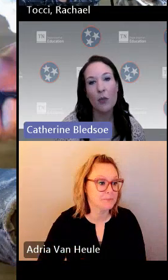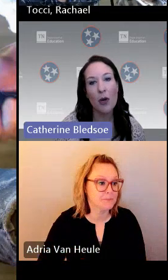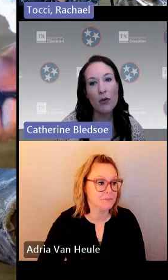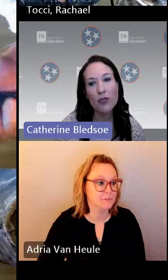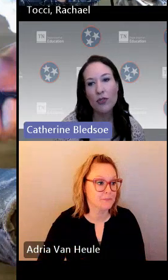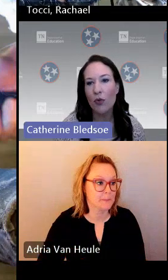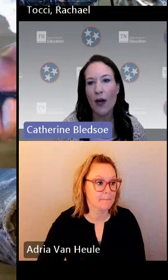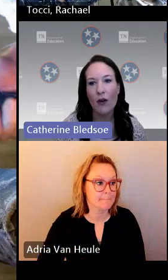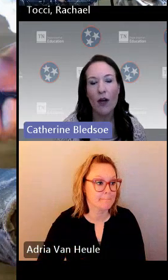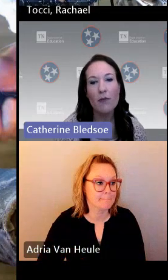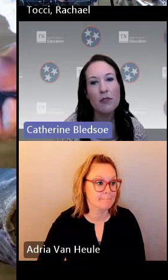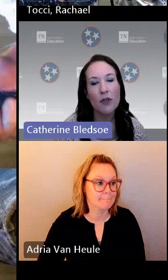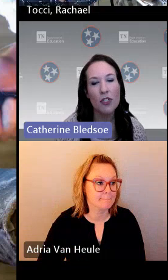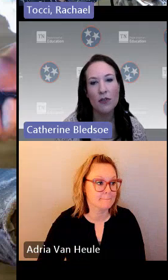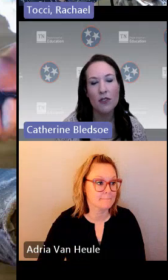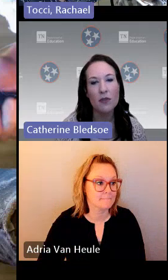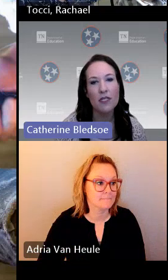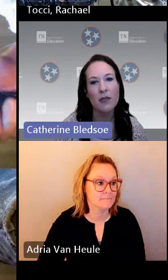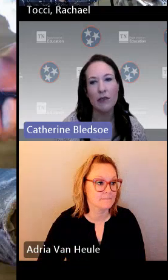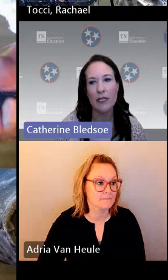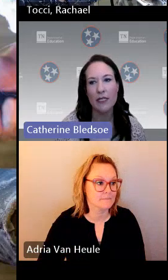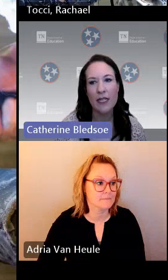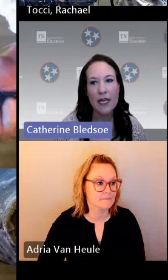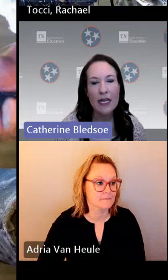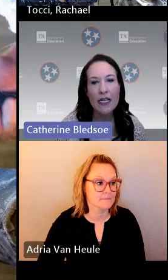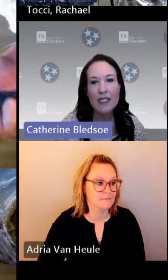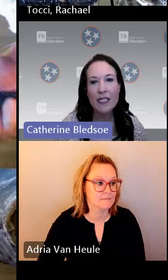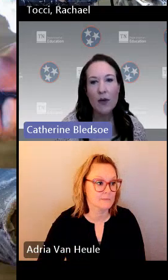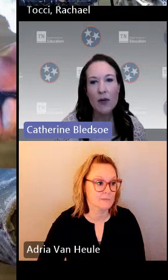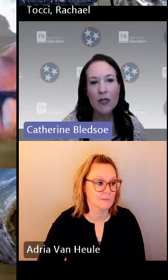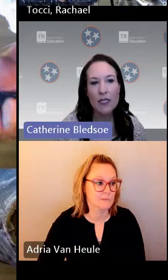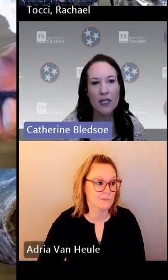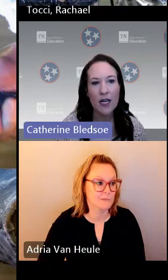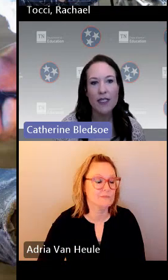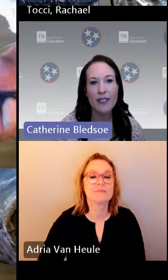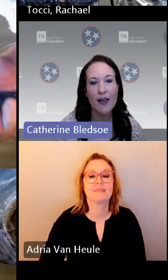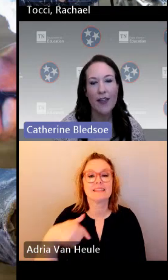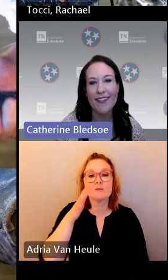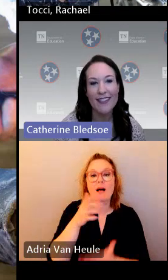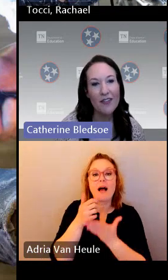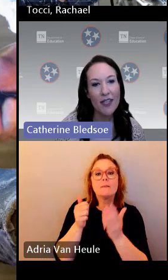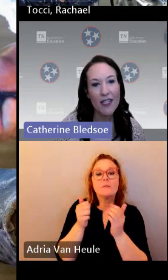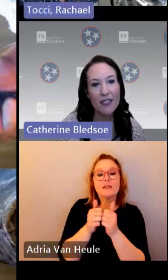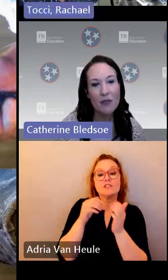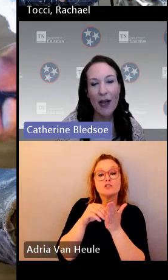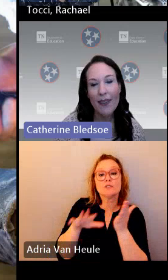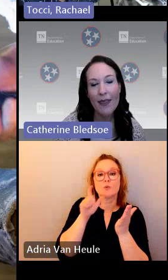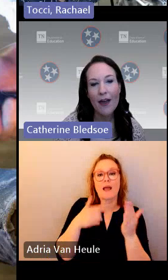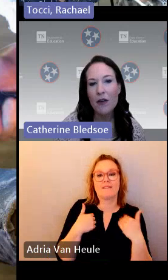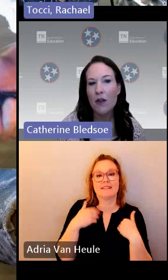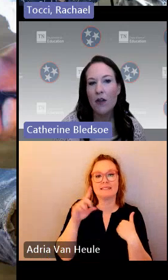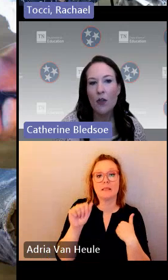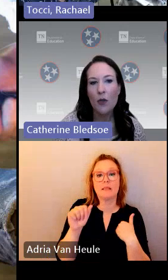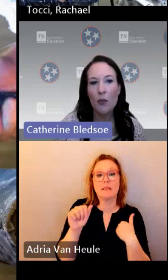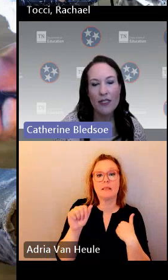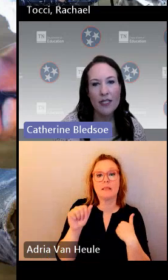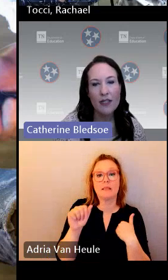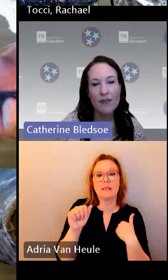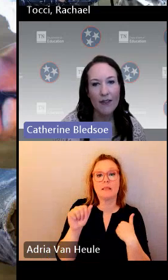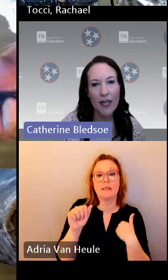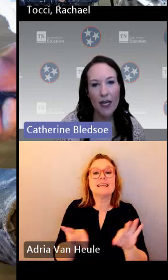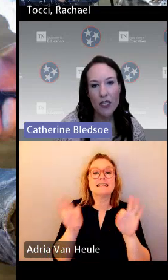insights into the post-school outcomes for students with disabilities. Today, we're going to discuss the significance behind that,